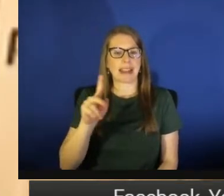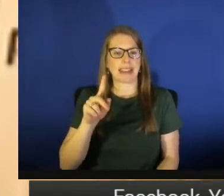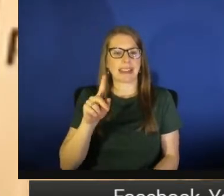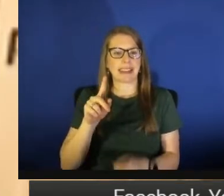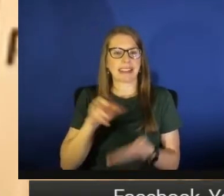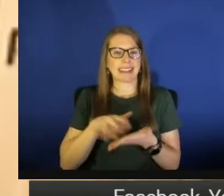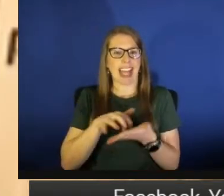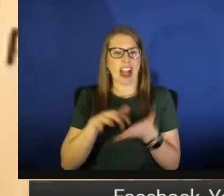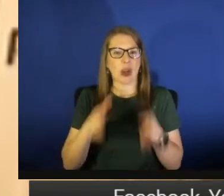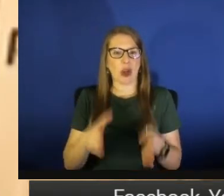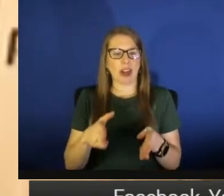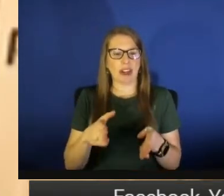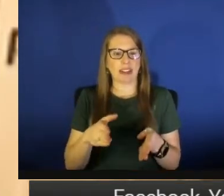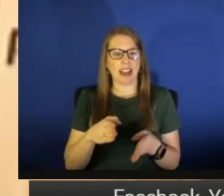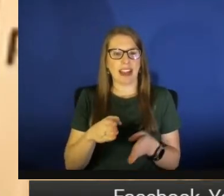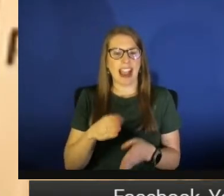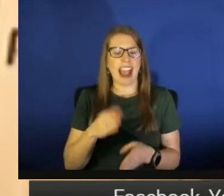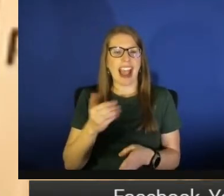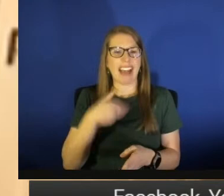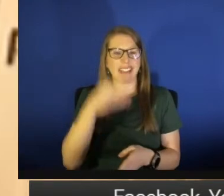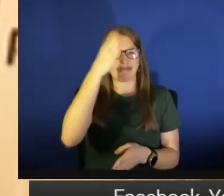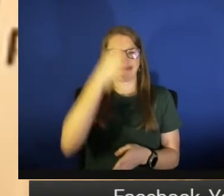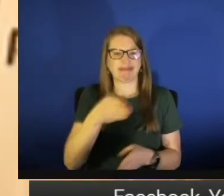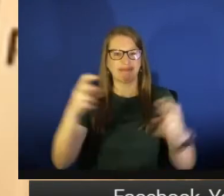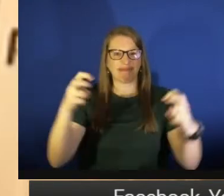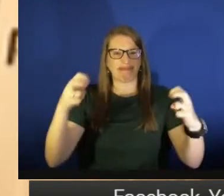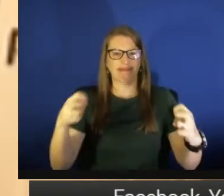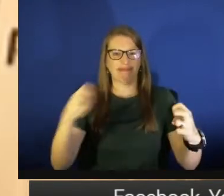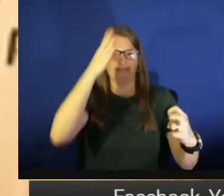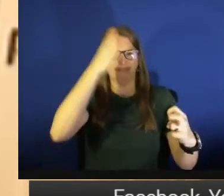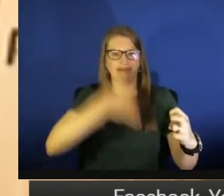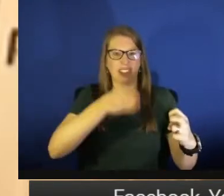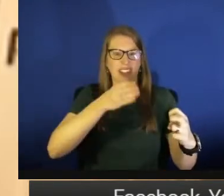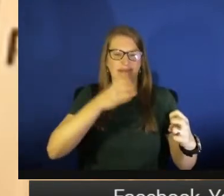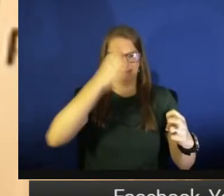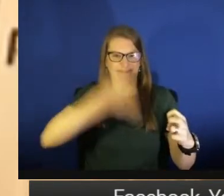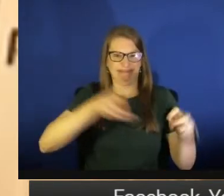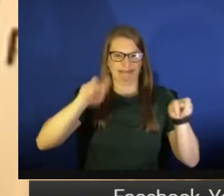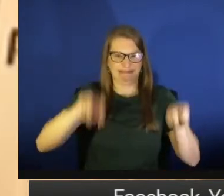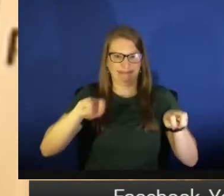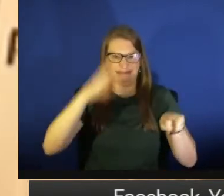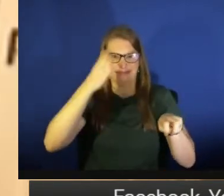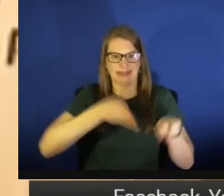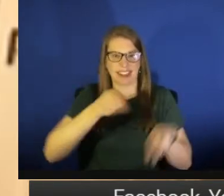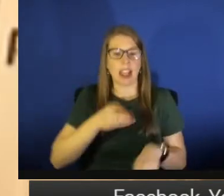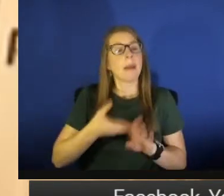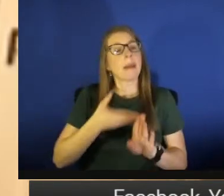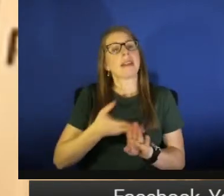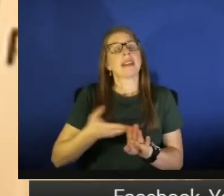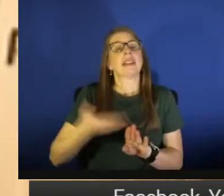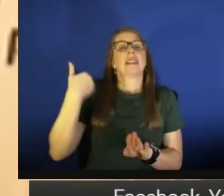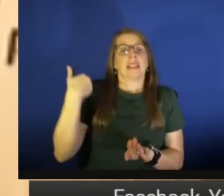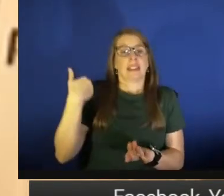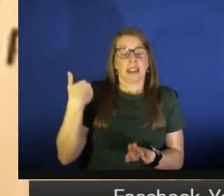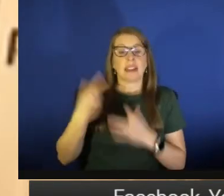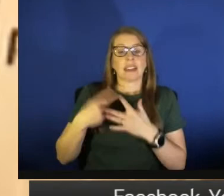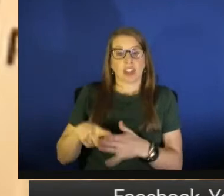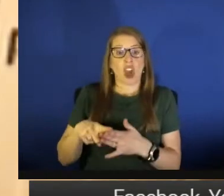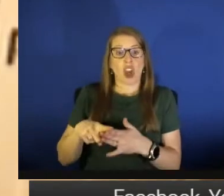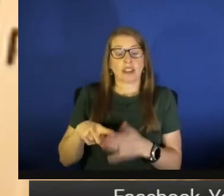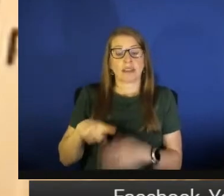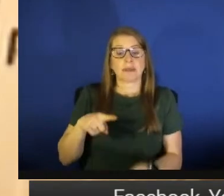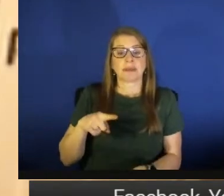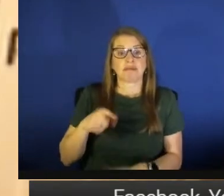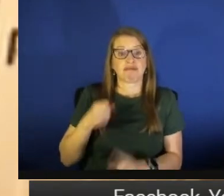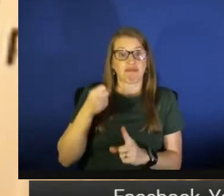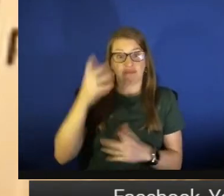our studio between the two of us. But in the very beginning, it was, as so many others have commented, there was